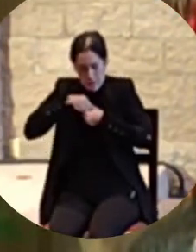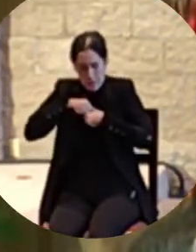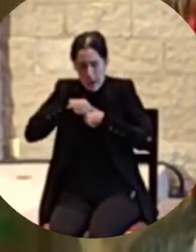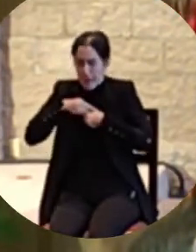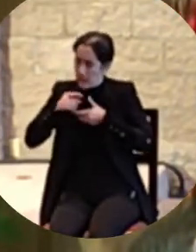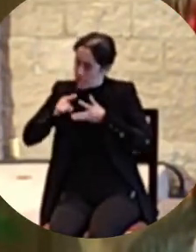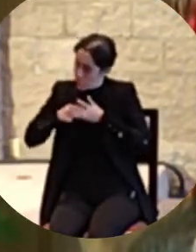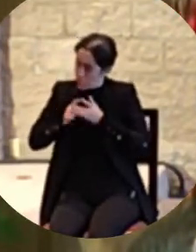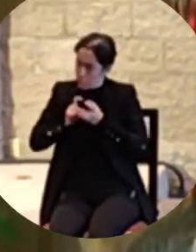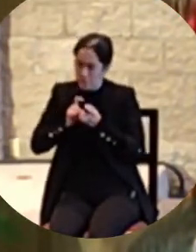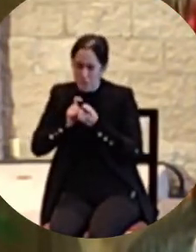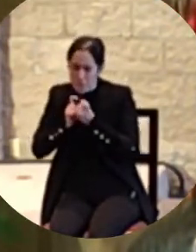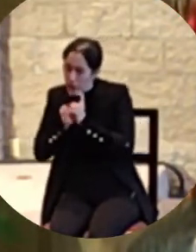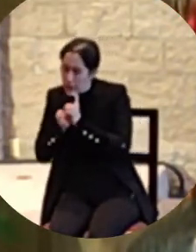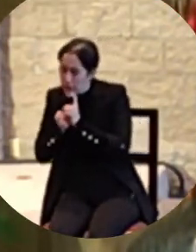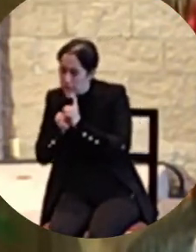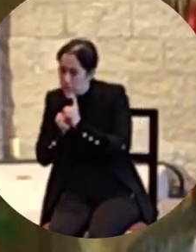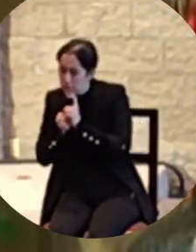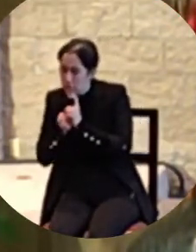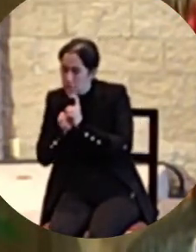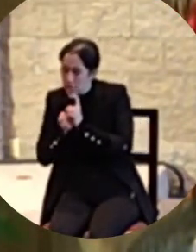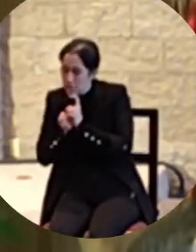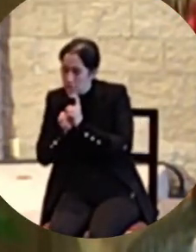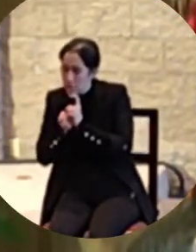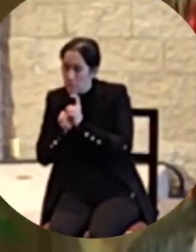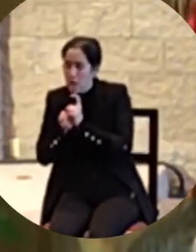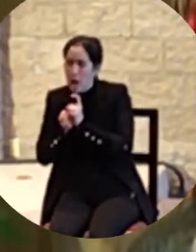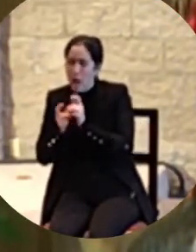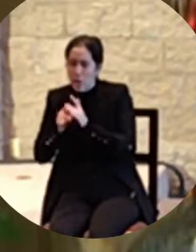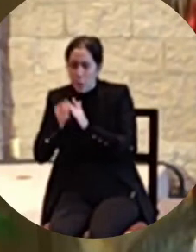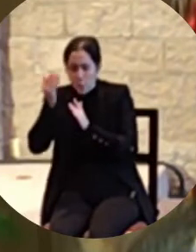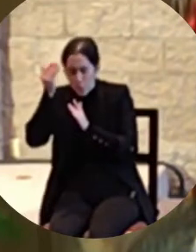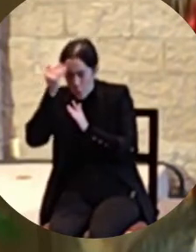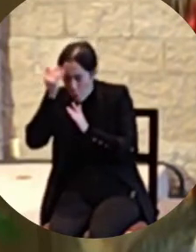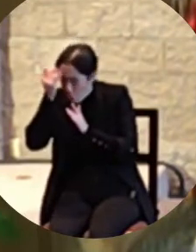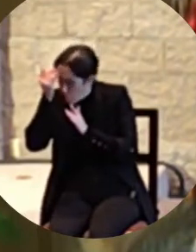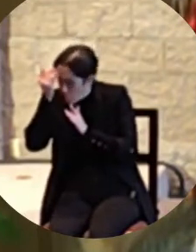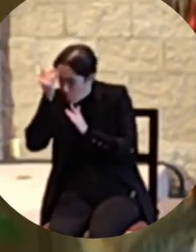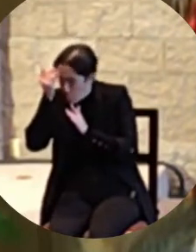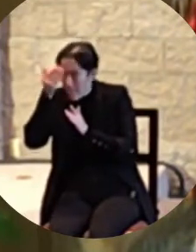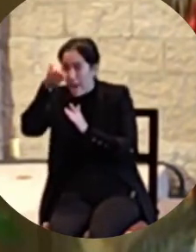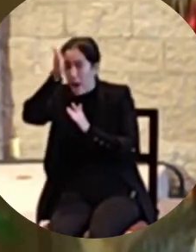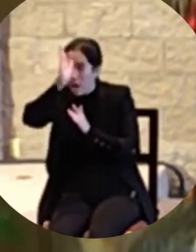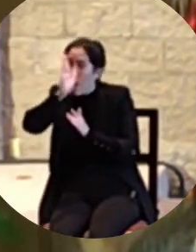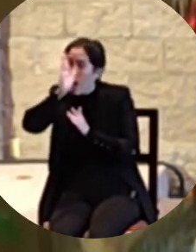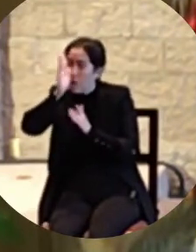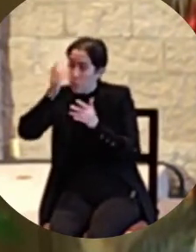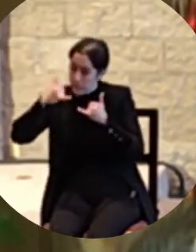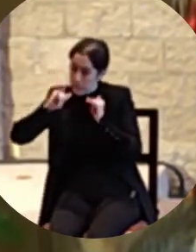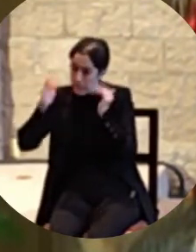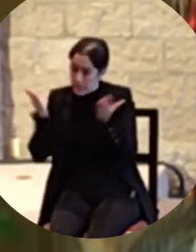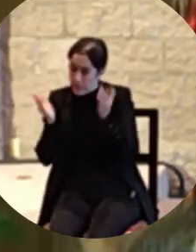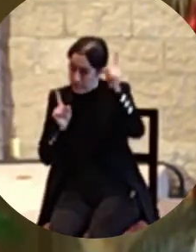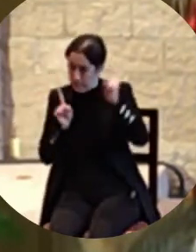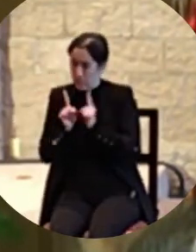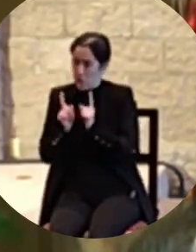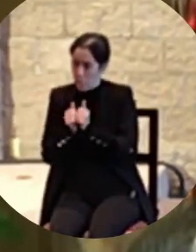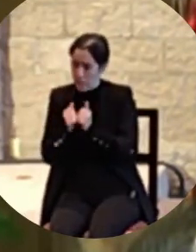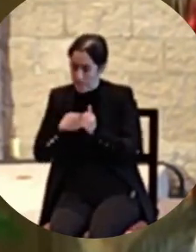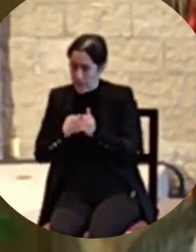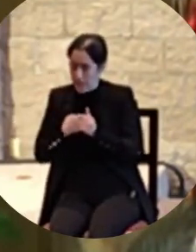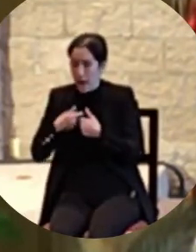and to know without a doubt that God was present. That God was present and that I was